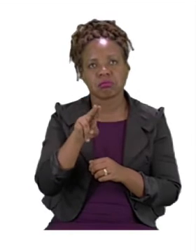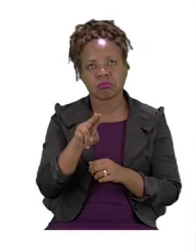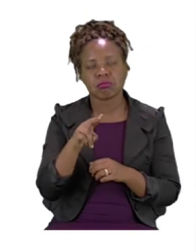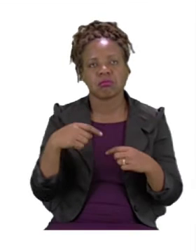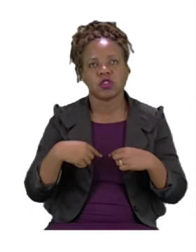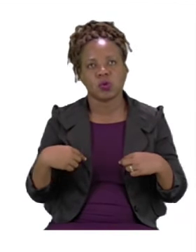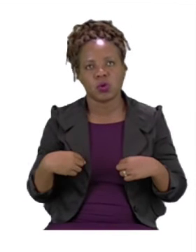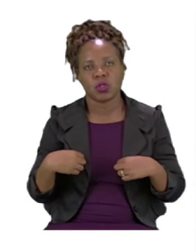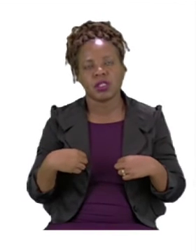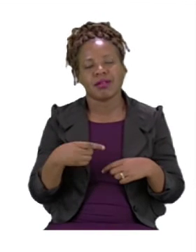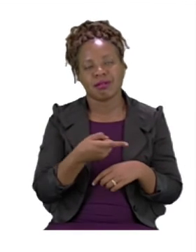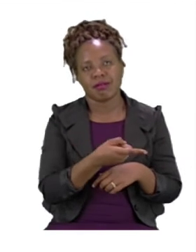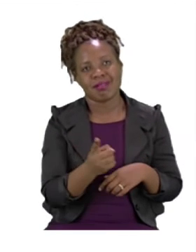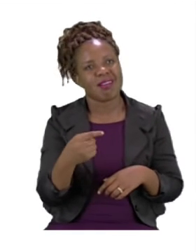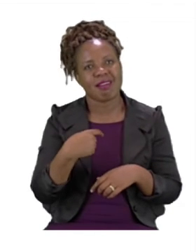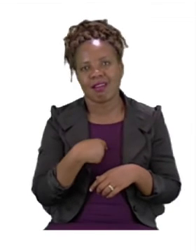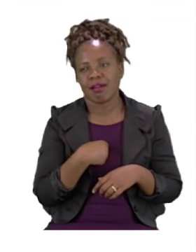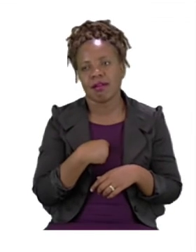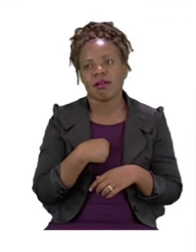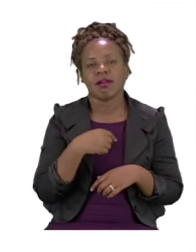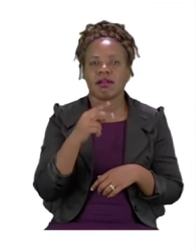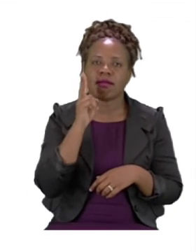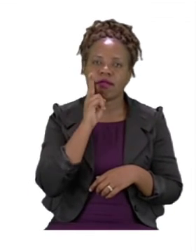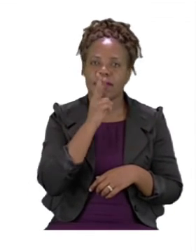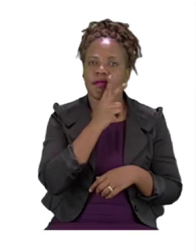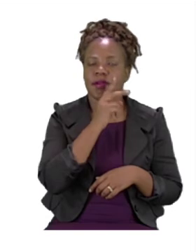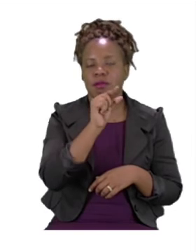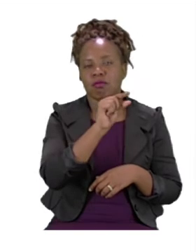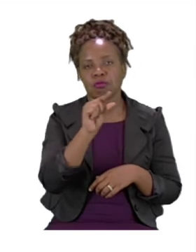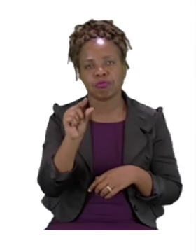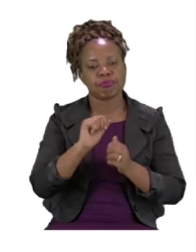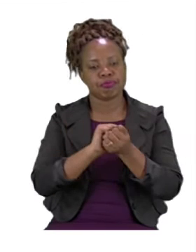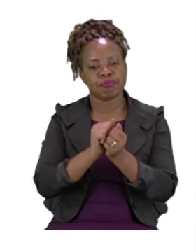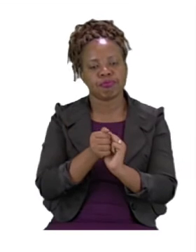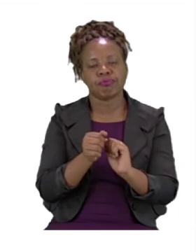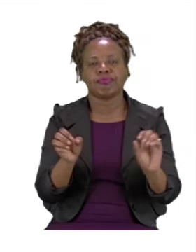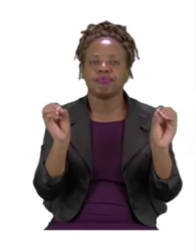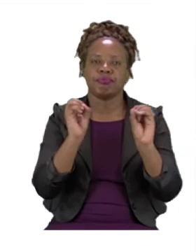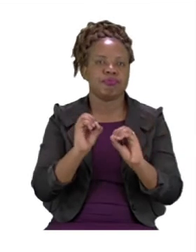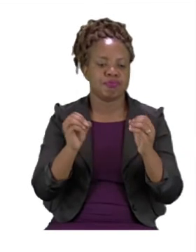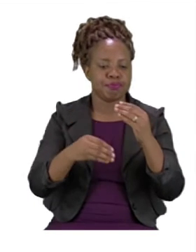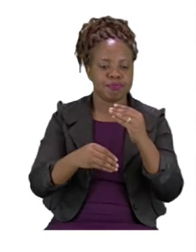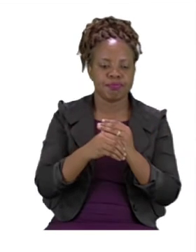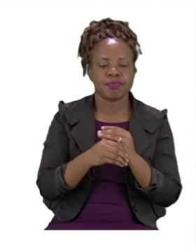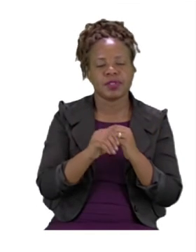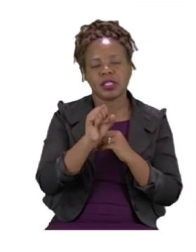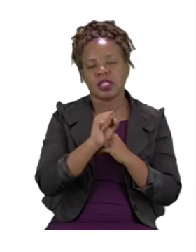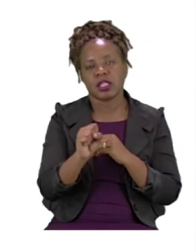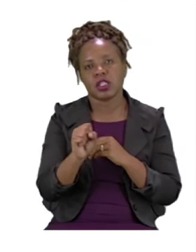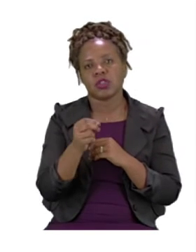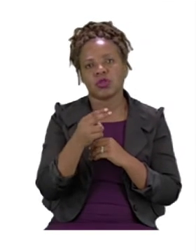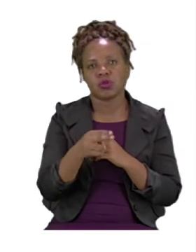they, or I, the verb that is used does not change. In this case, our